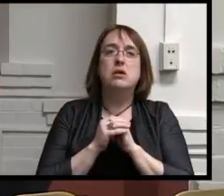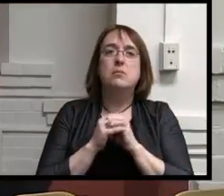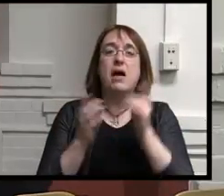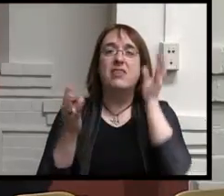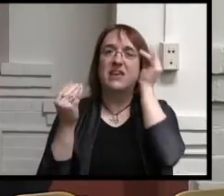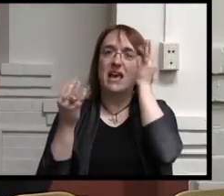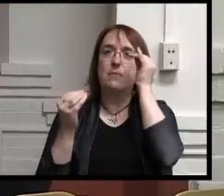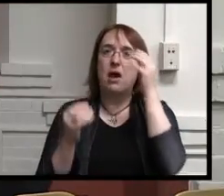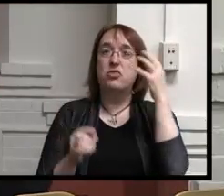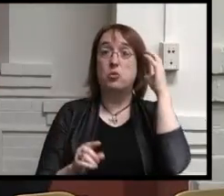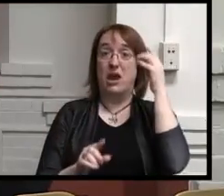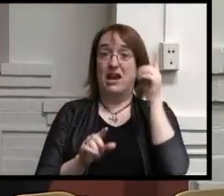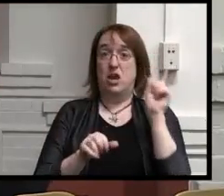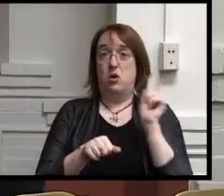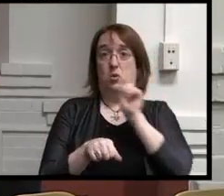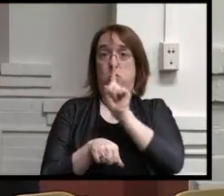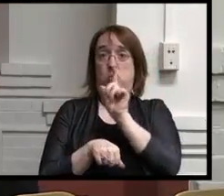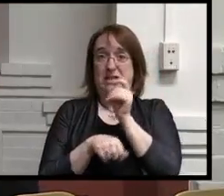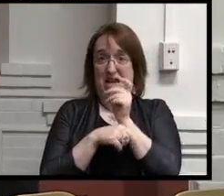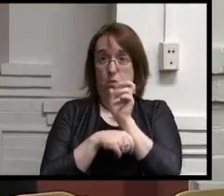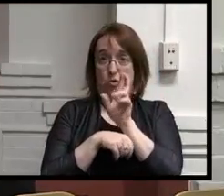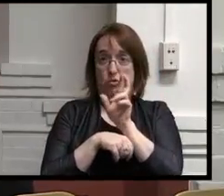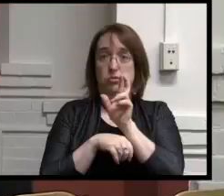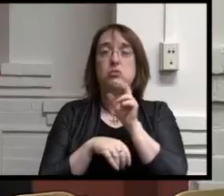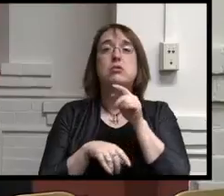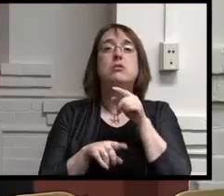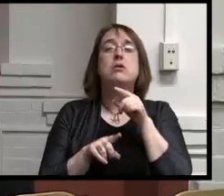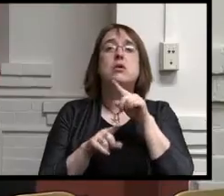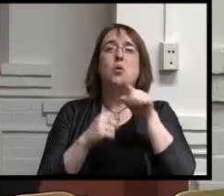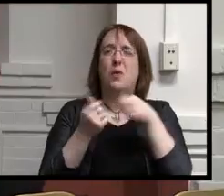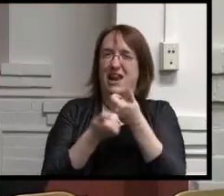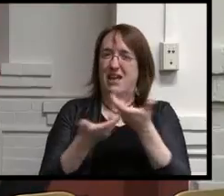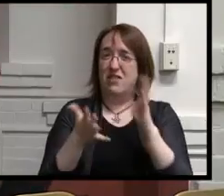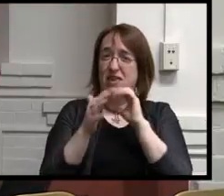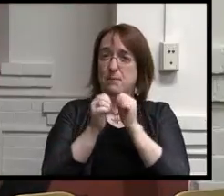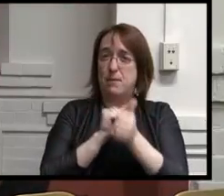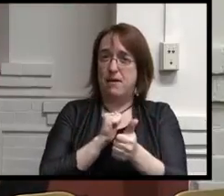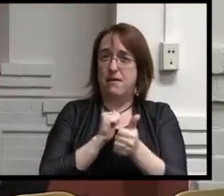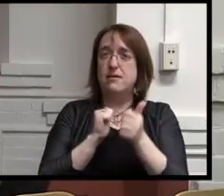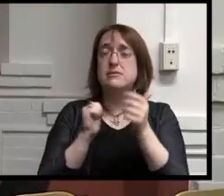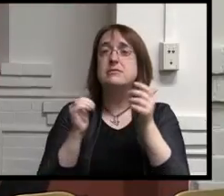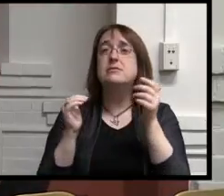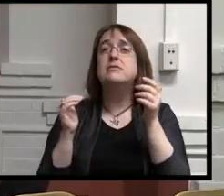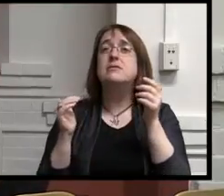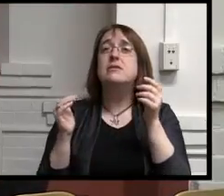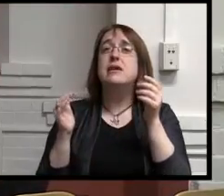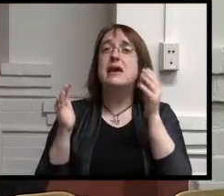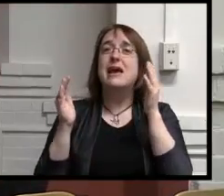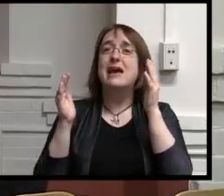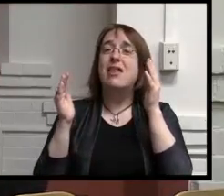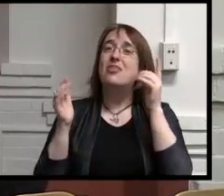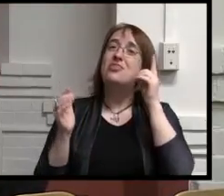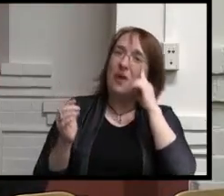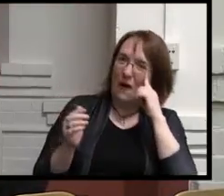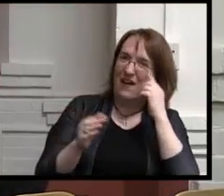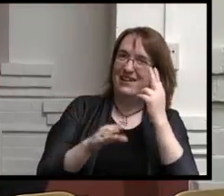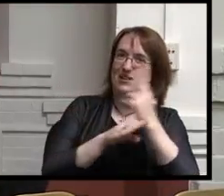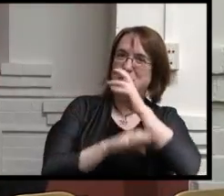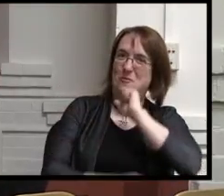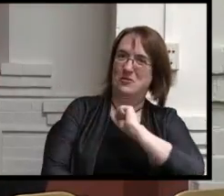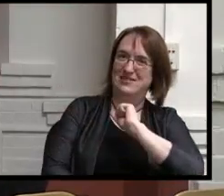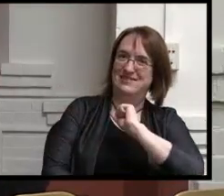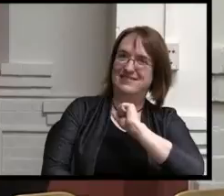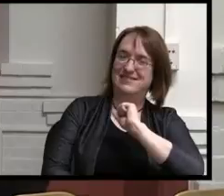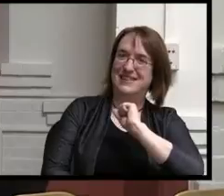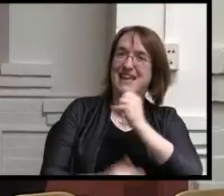tower, at the time the bond vote was passed, we anticipated being able to use the old one. Now we